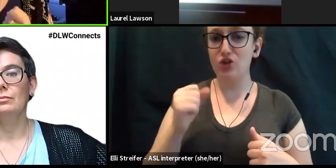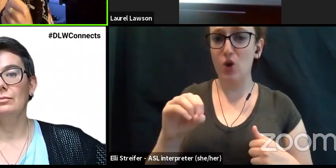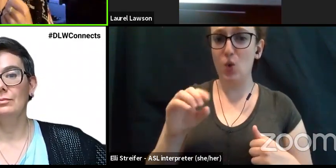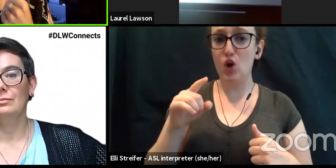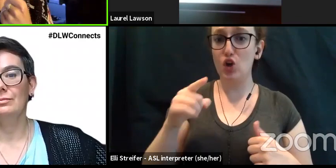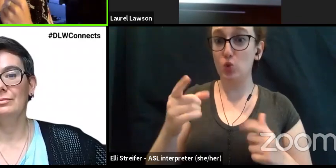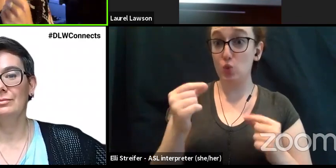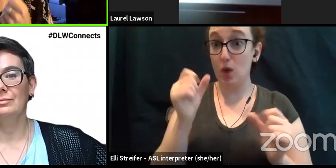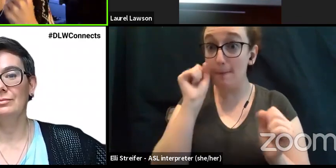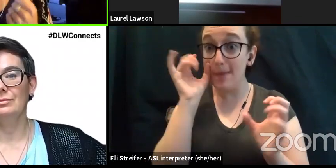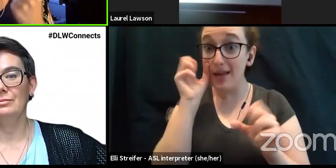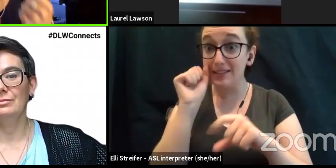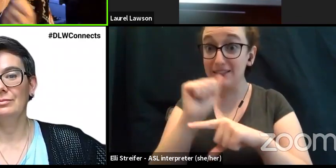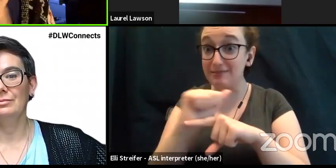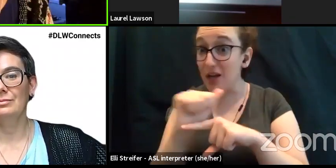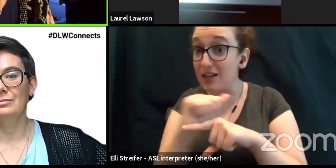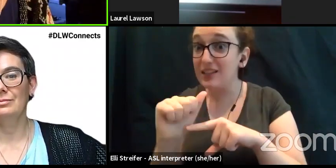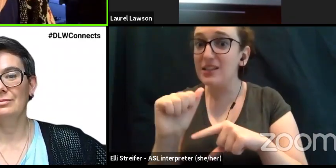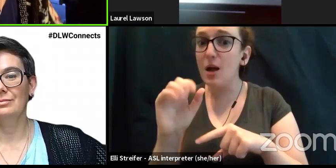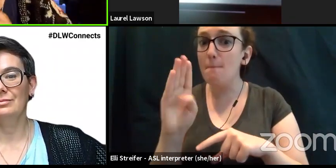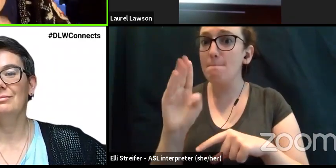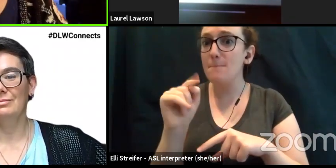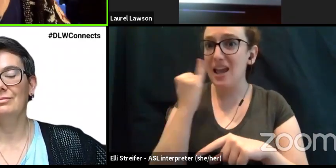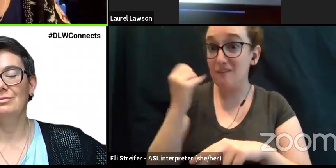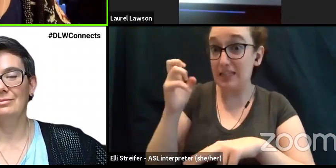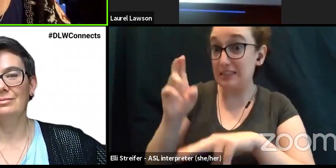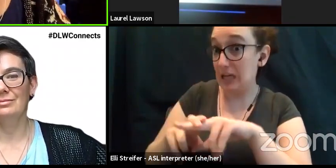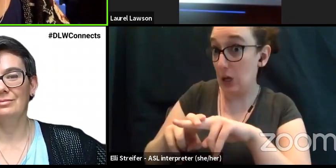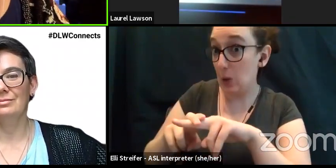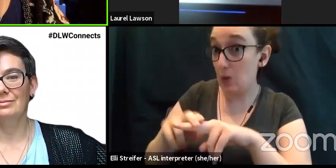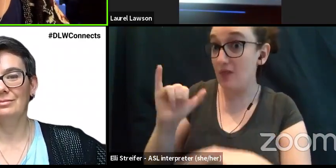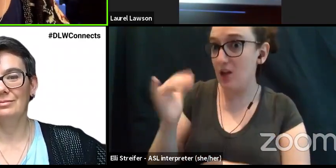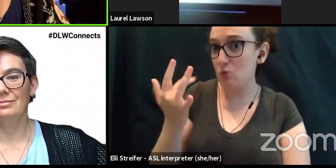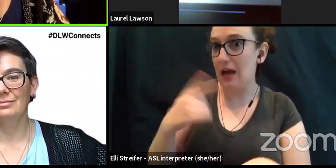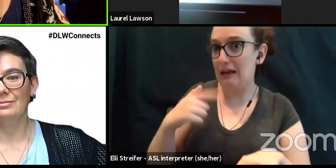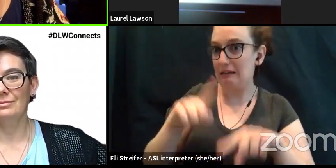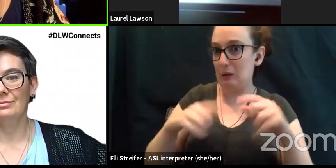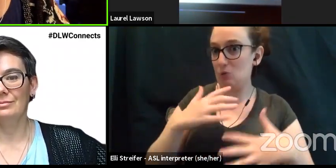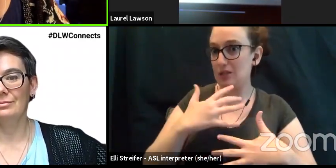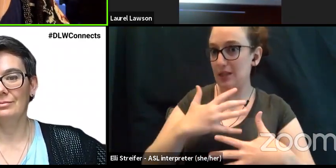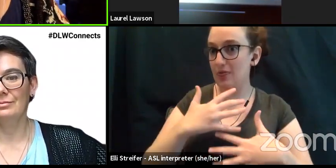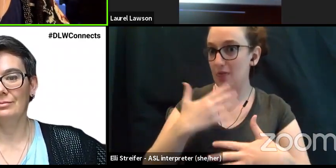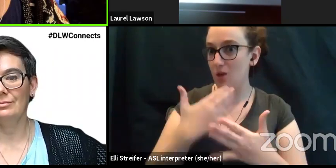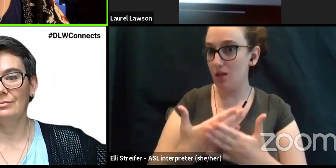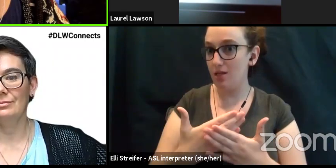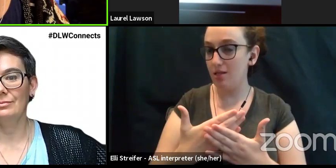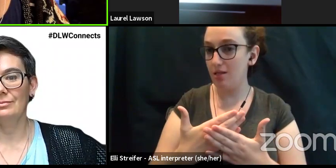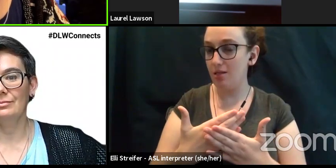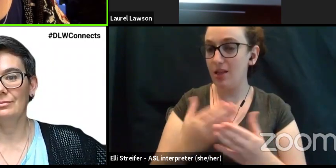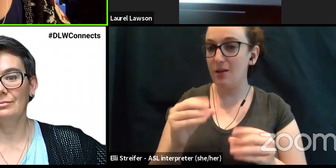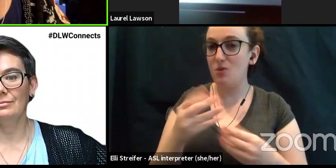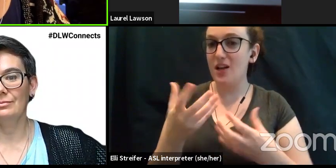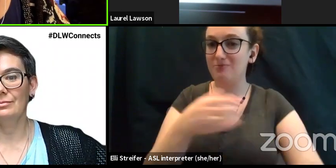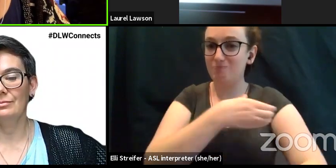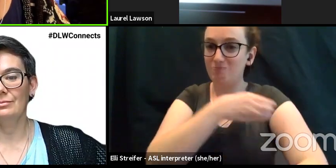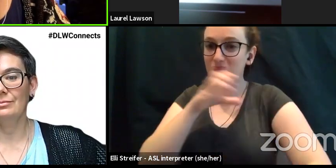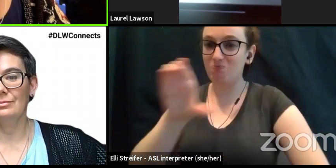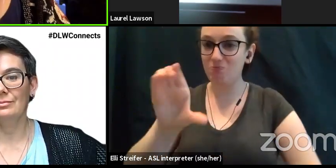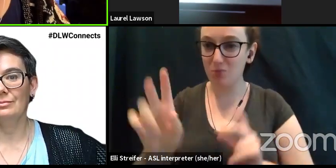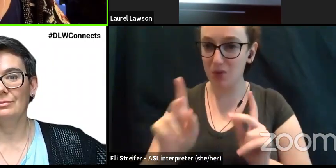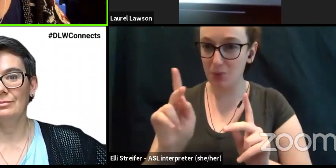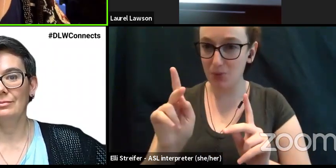exercise is like, if you see me sit down, that's why. And it gives them more agency, but then it also enables